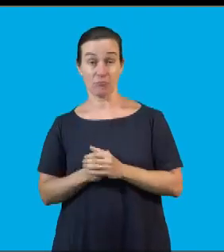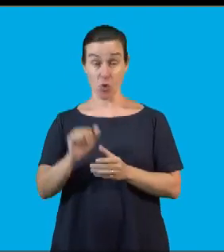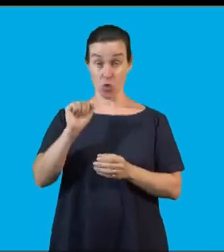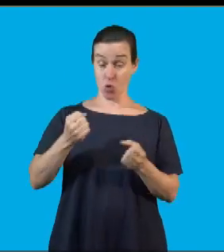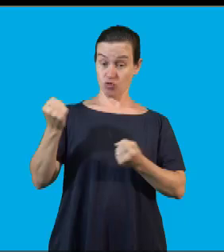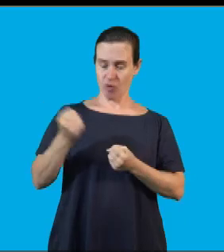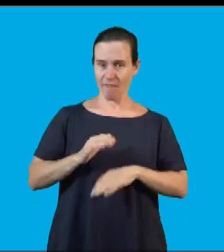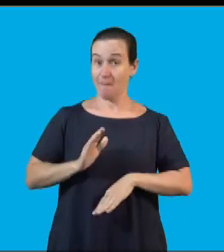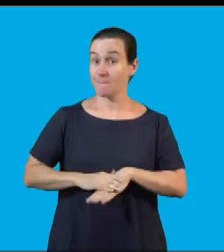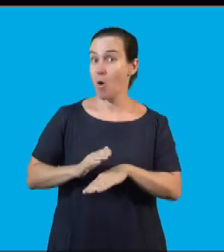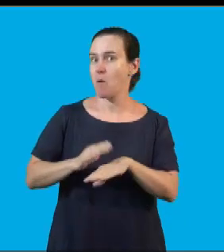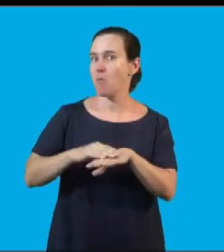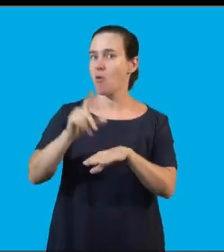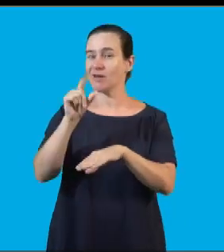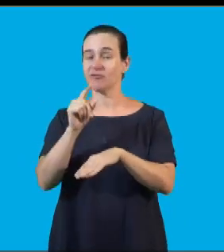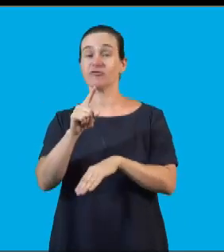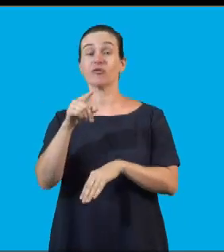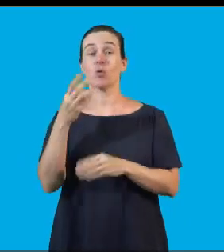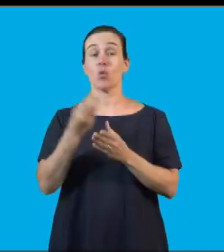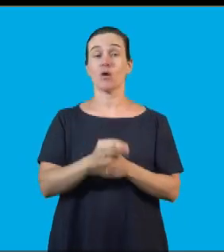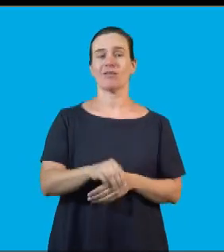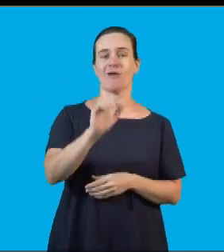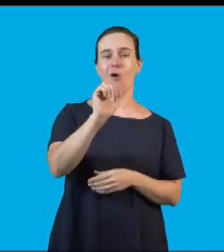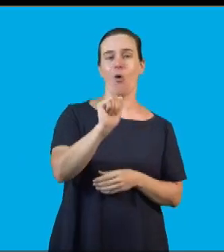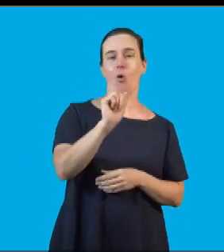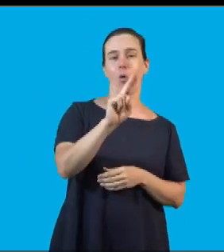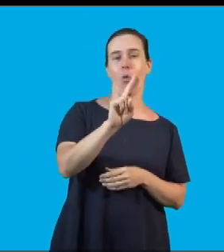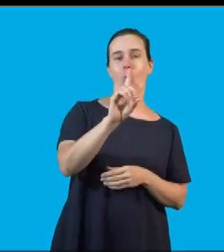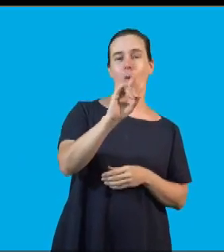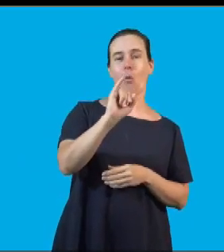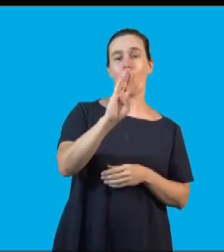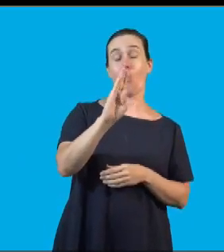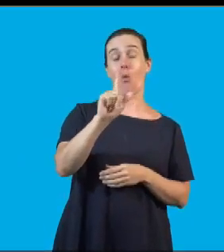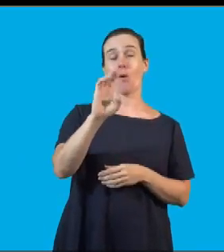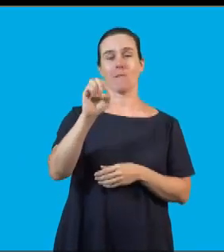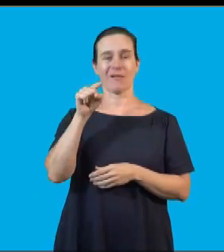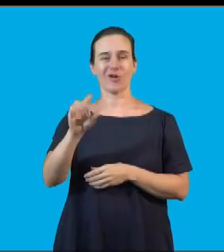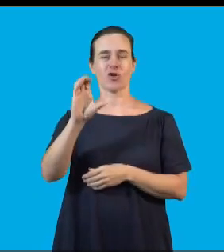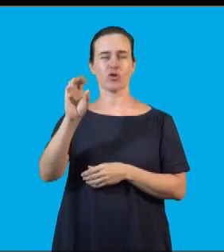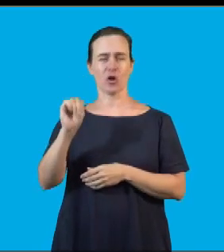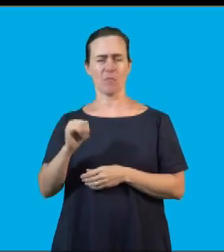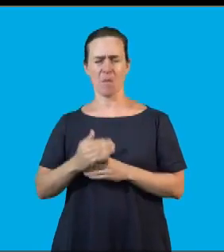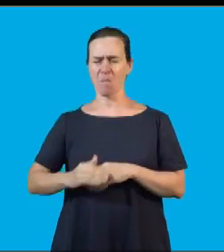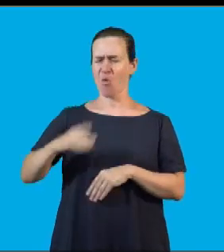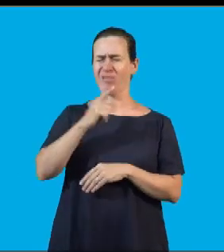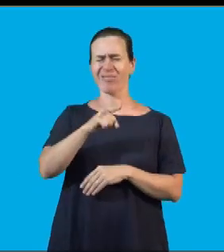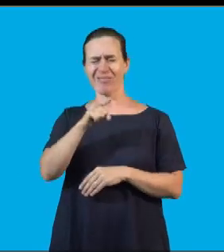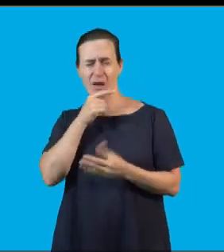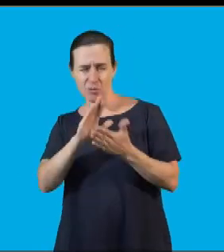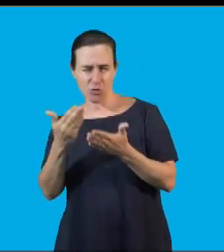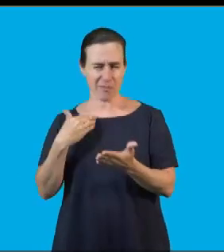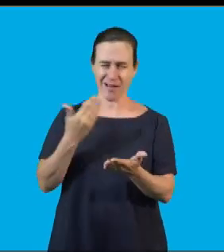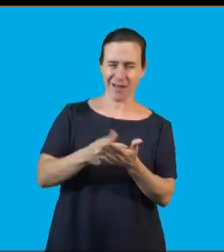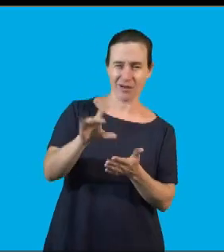got a little more interesting with audible.com. That's our advertiser. With thousands of books to choose from,